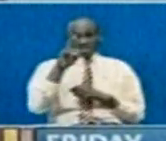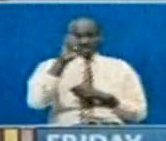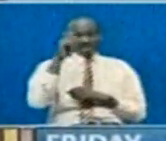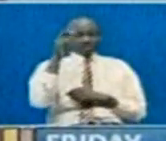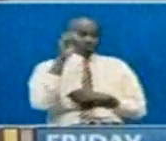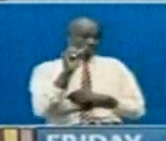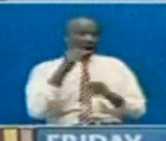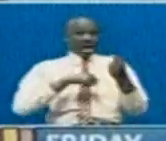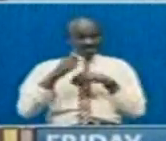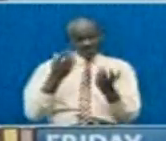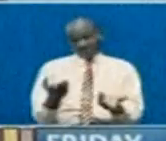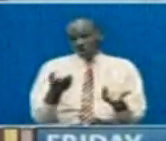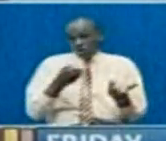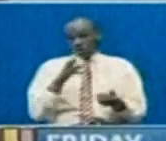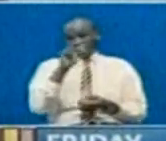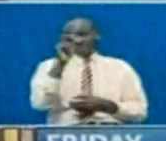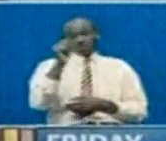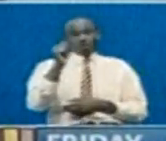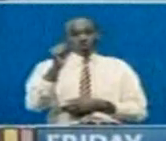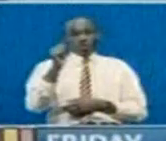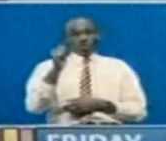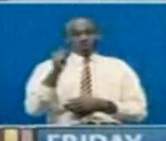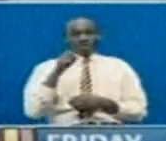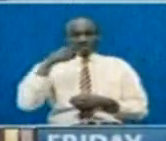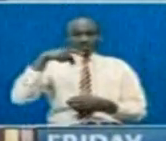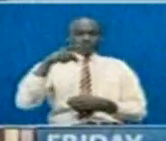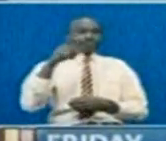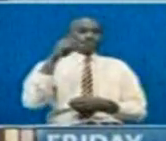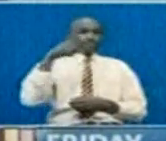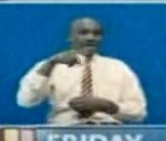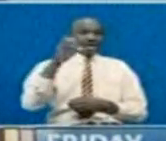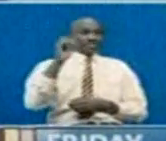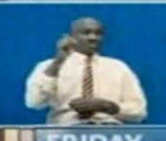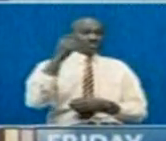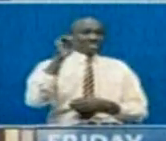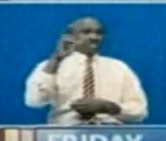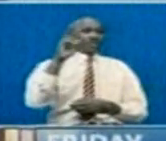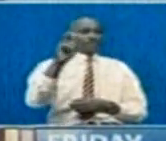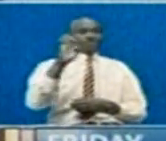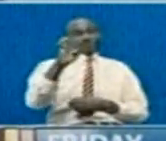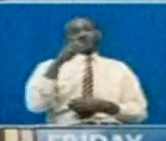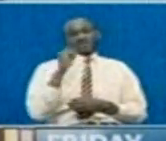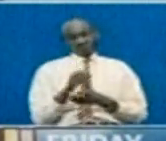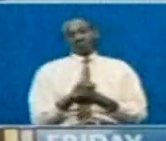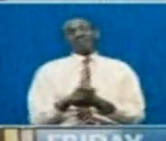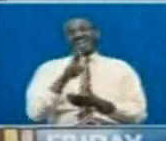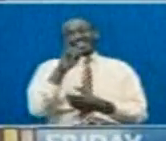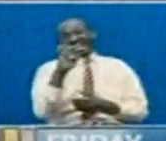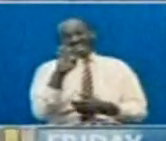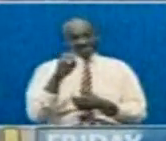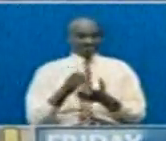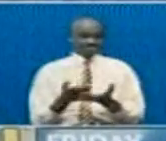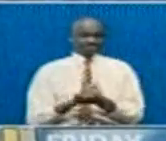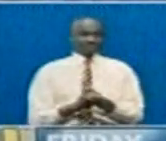retroactive or retrospective, not retro. So it's re, not re. All right. Got that one,